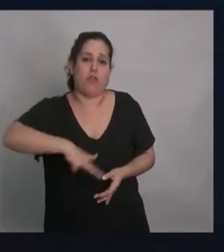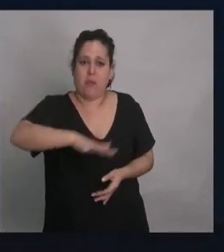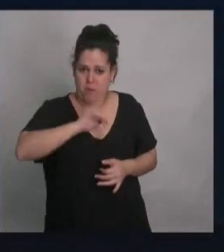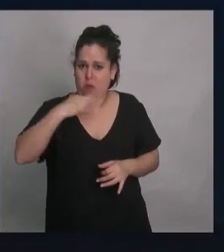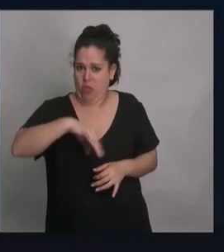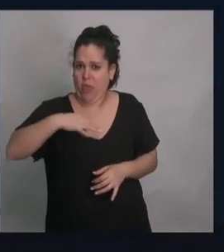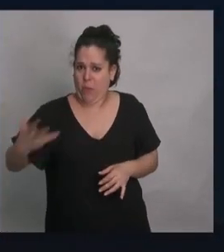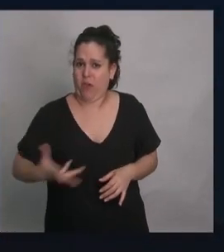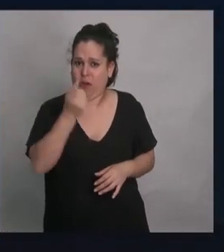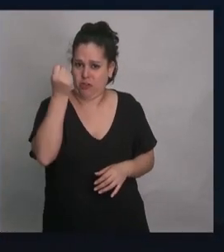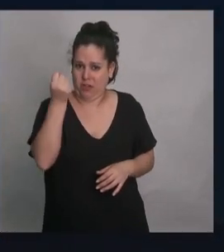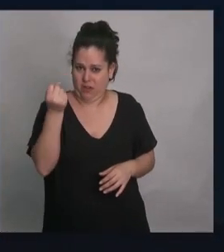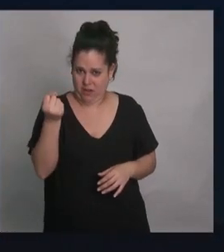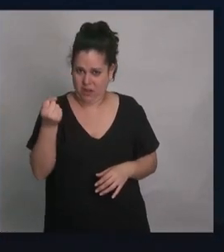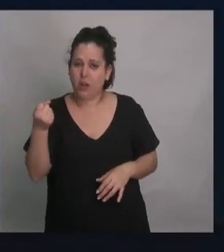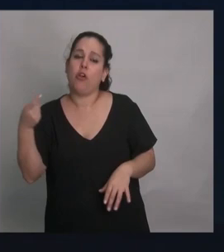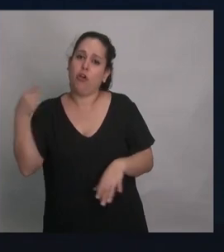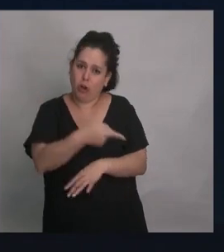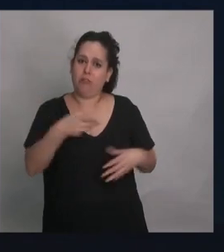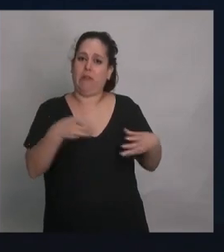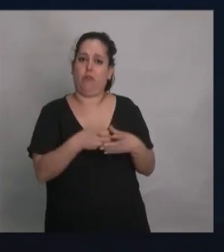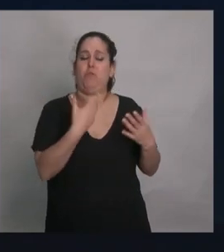extreme right. I'll